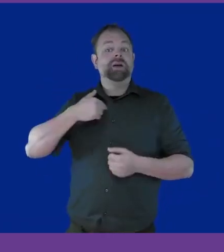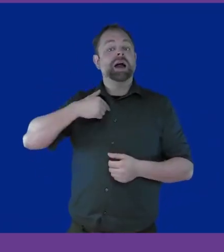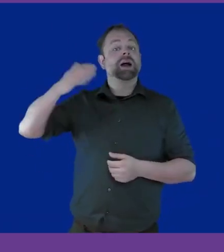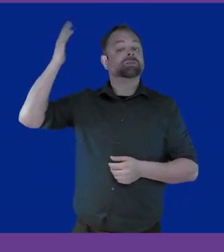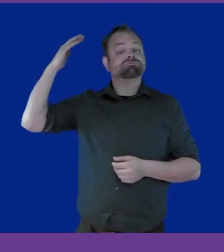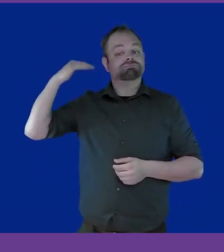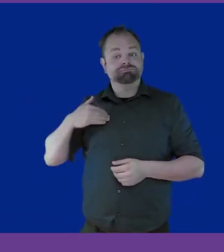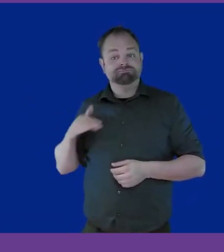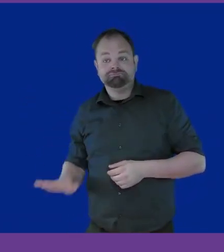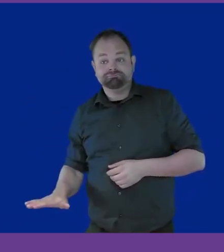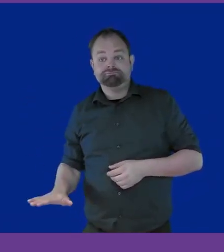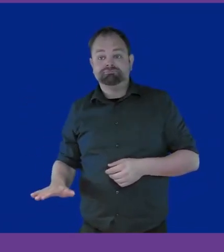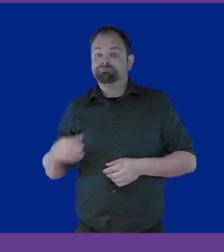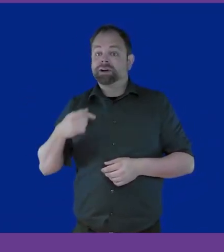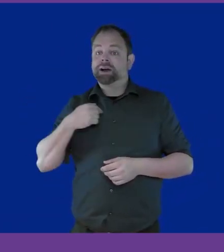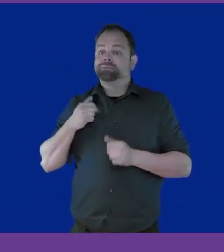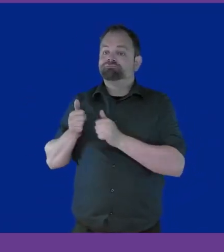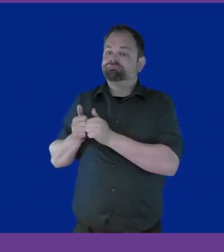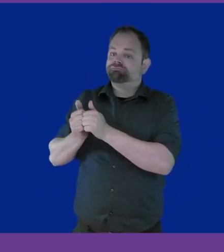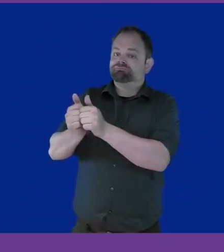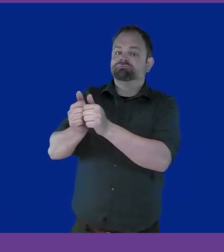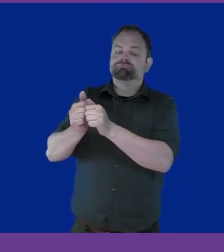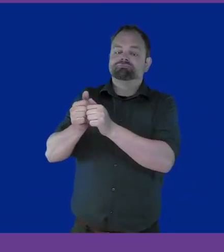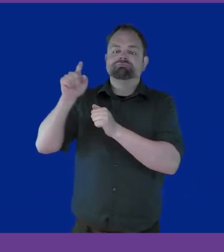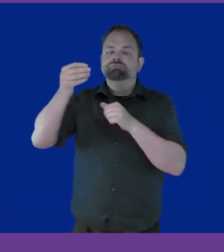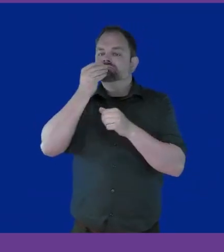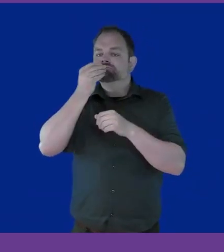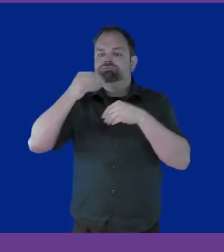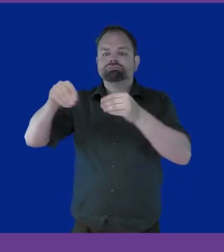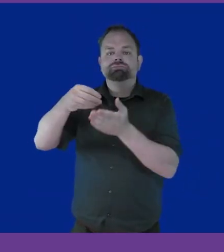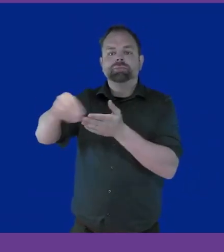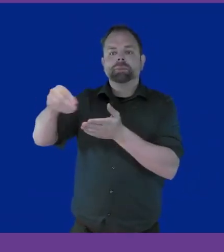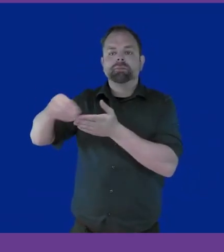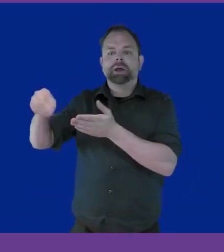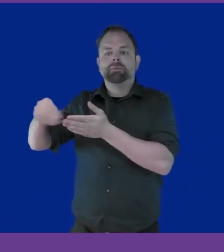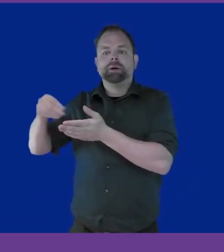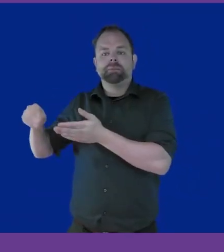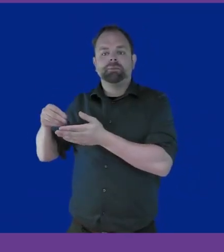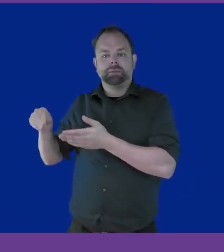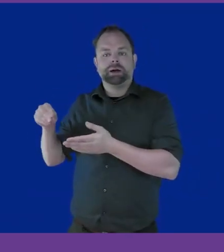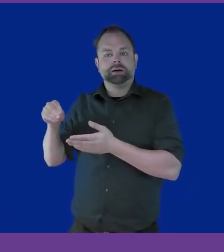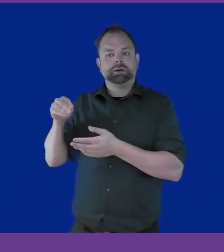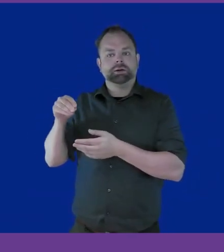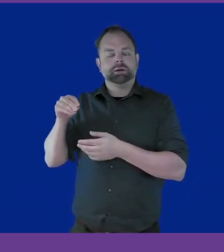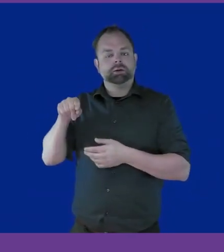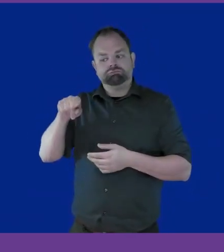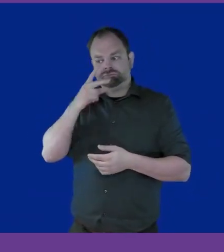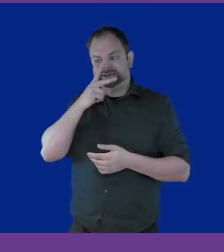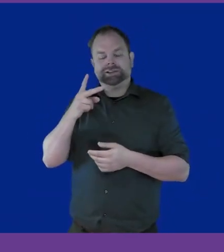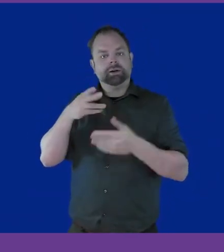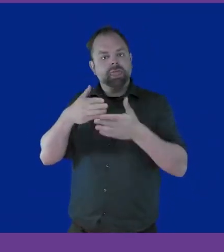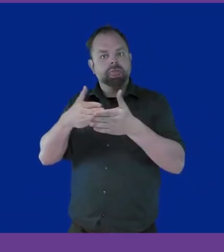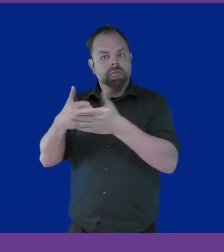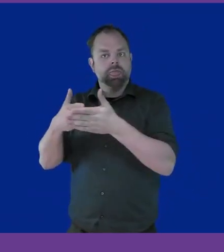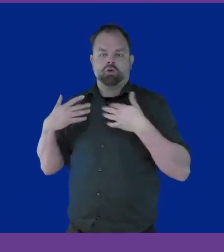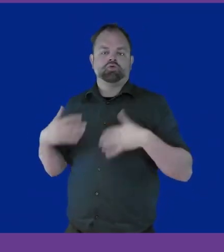horrible. At the same time, when I was a small child and you had banking buildings and you would ask me to draw a banking building, no idea why I would